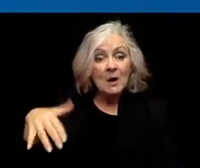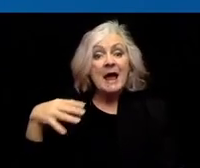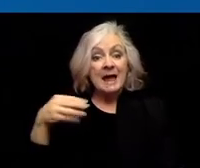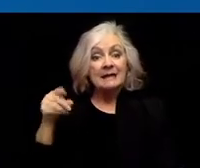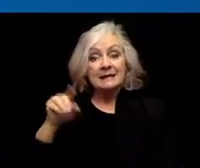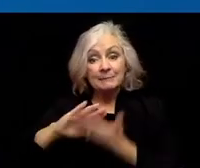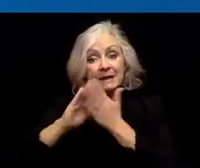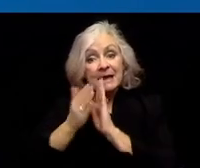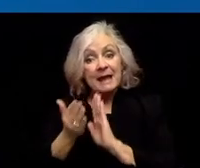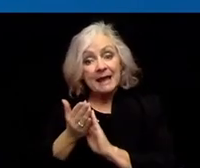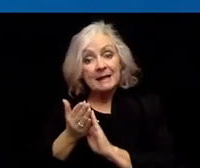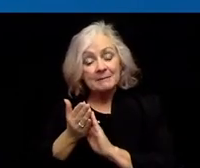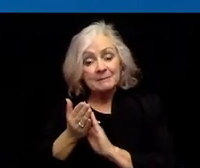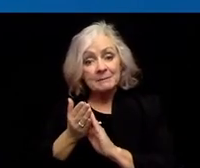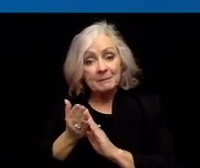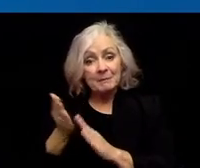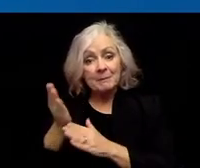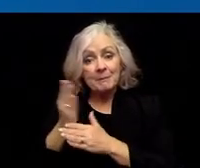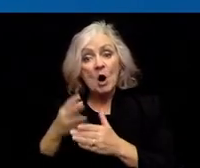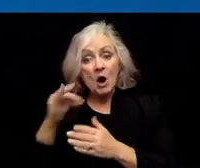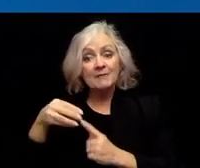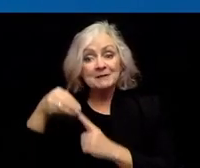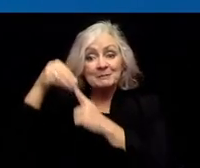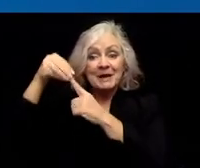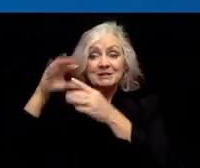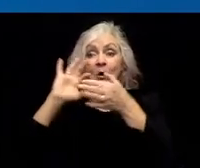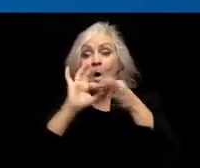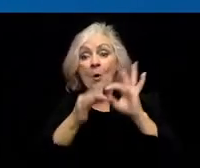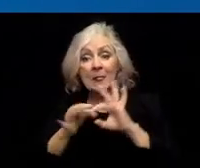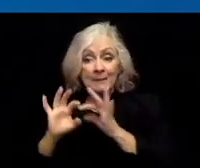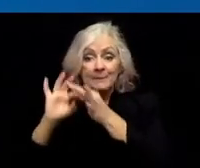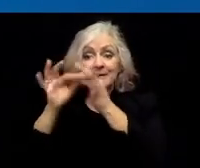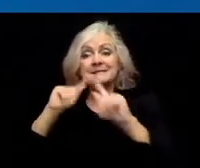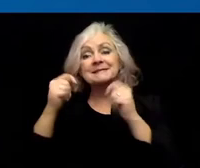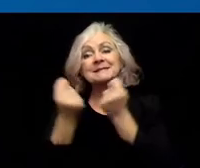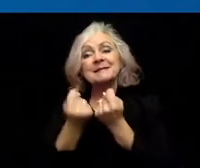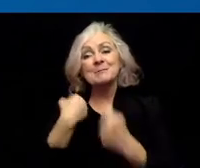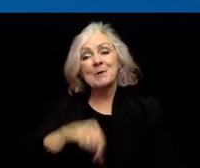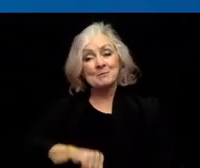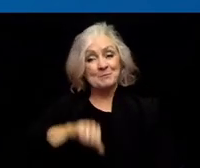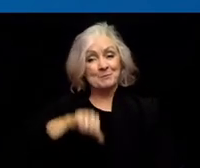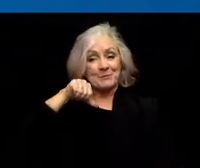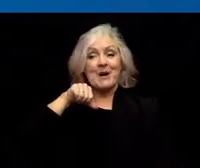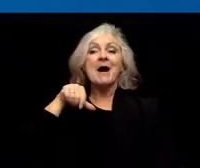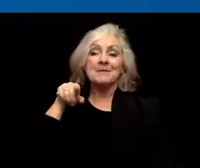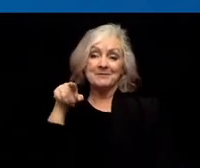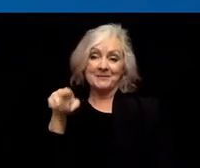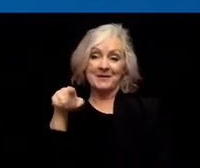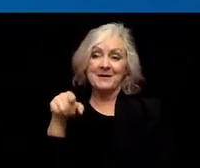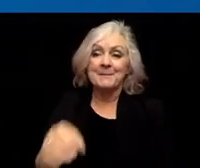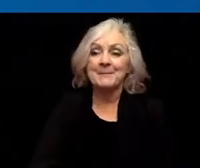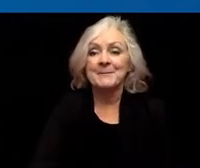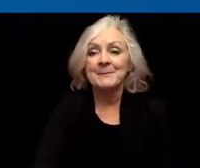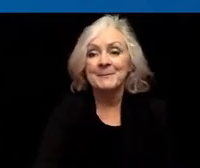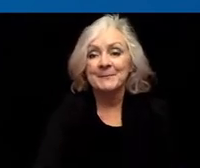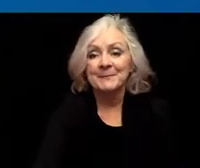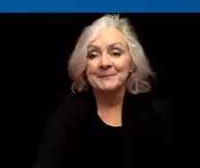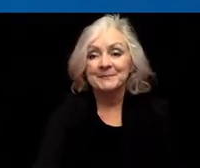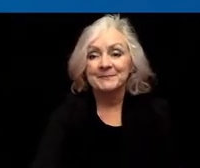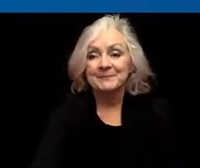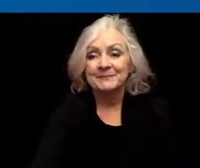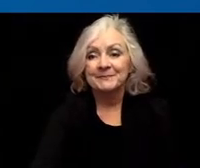of that wolf pack with the Special Olympics team, which we're so proud of him for. So, Derek, tell me about the wolf